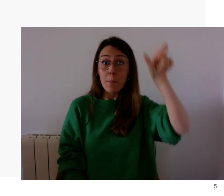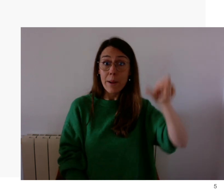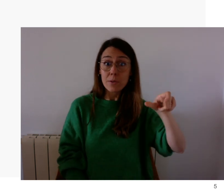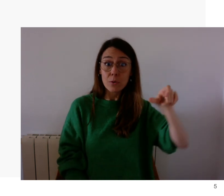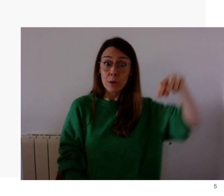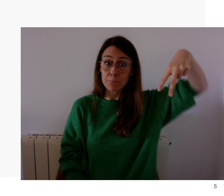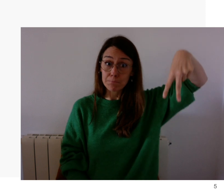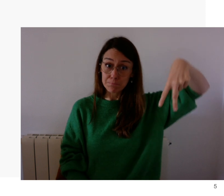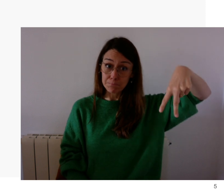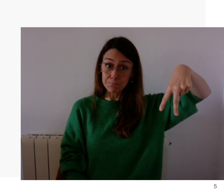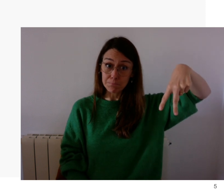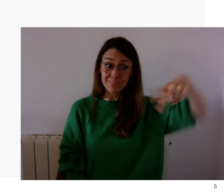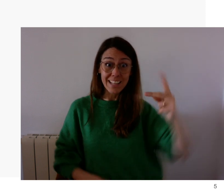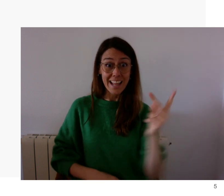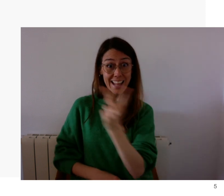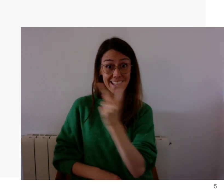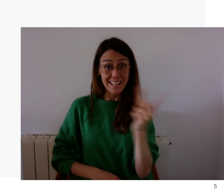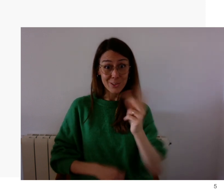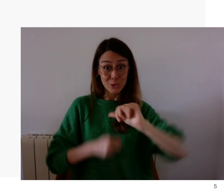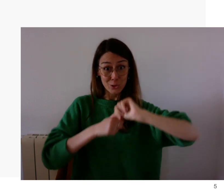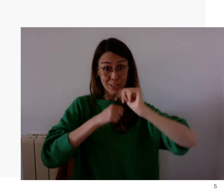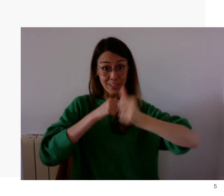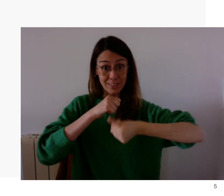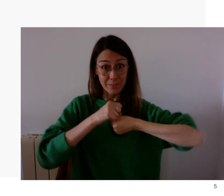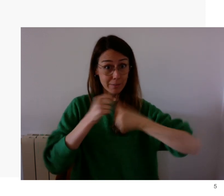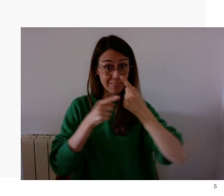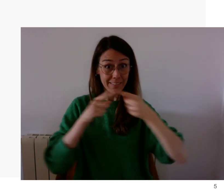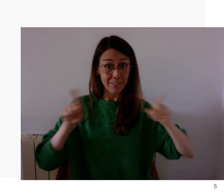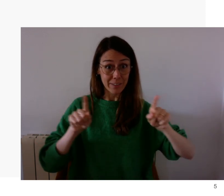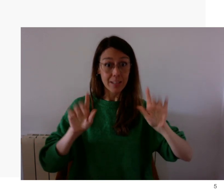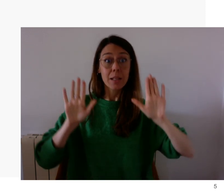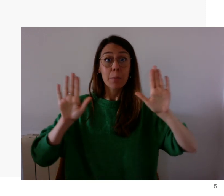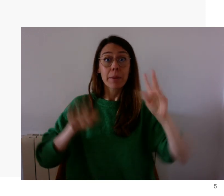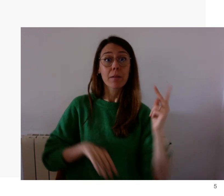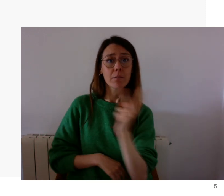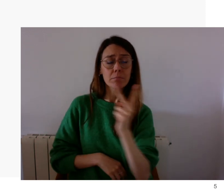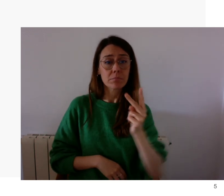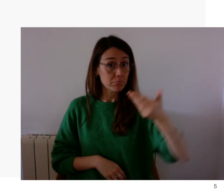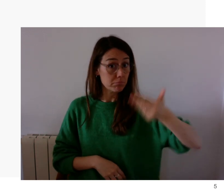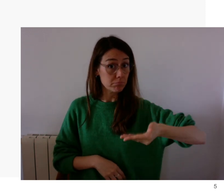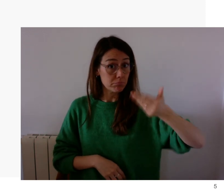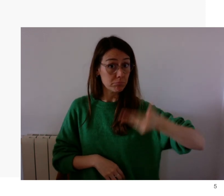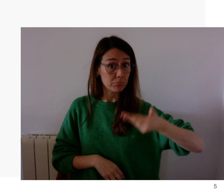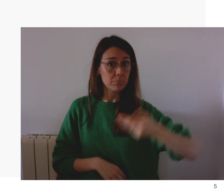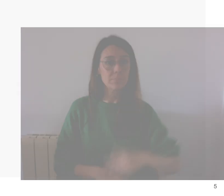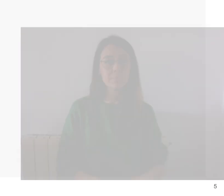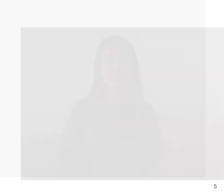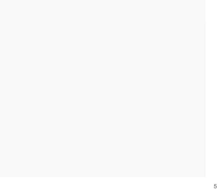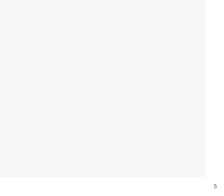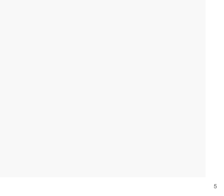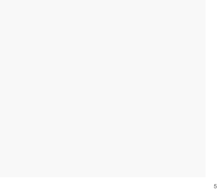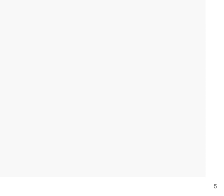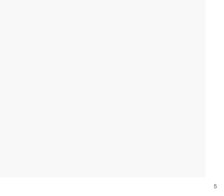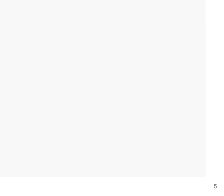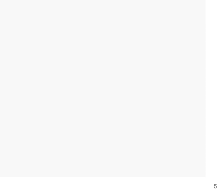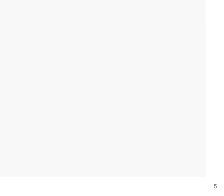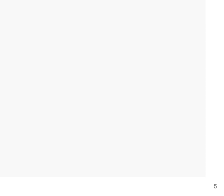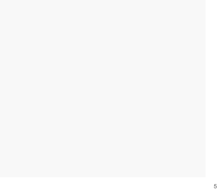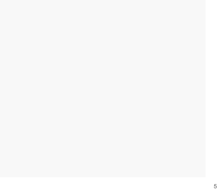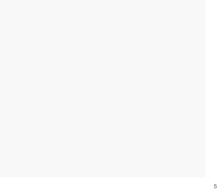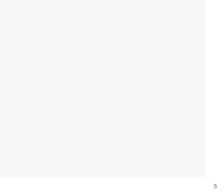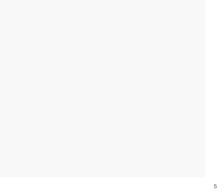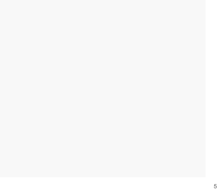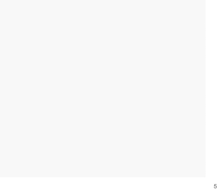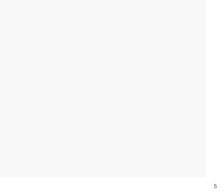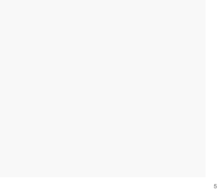a classifier construction with one handshape, like in 1A, or a classifier with